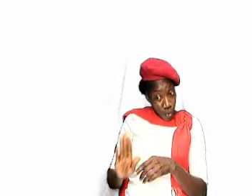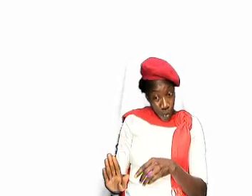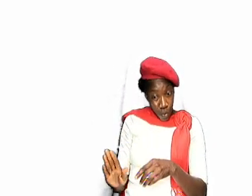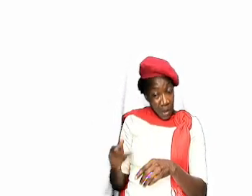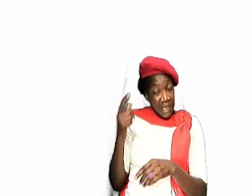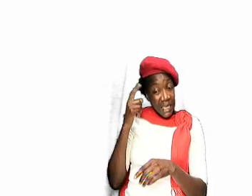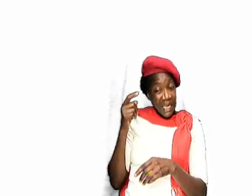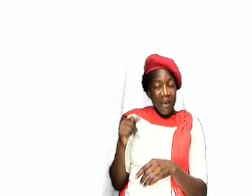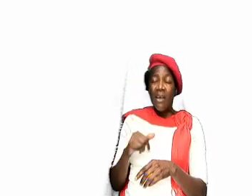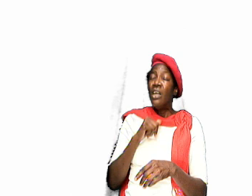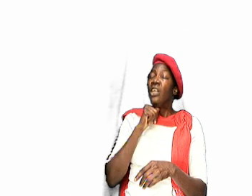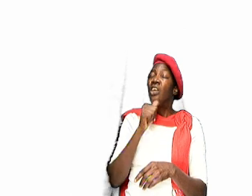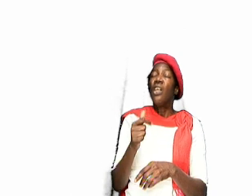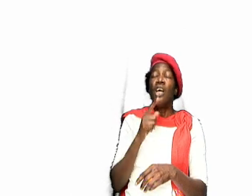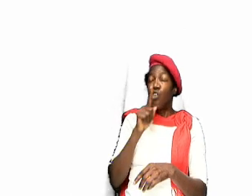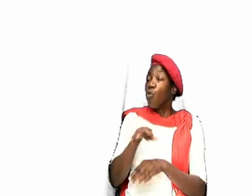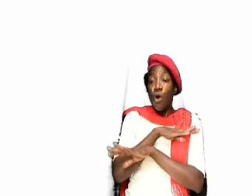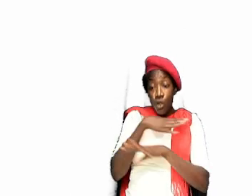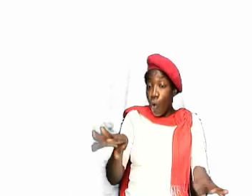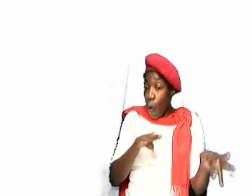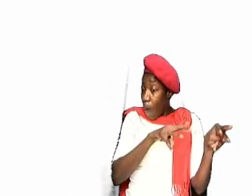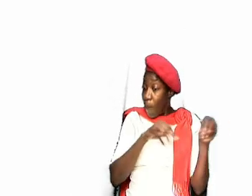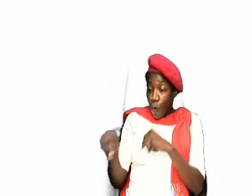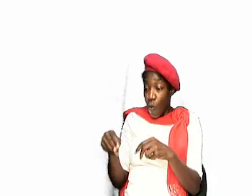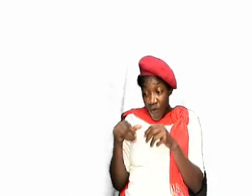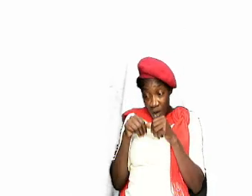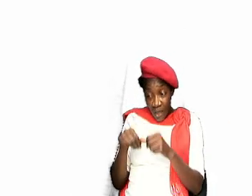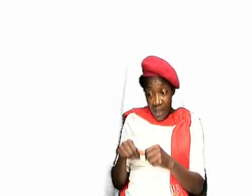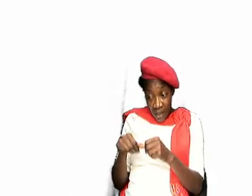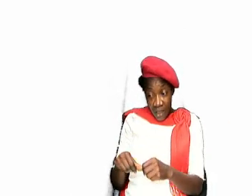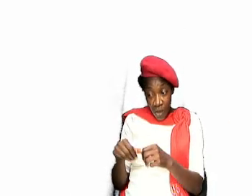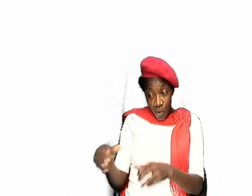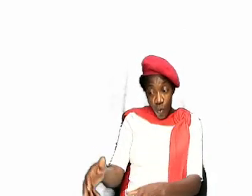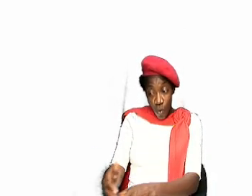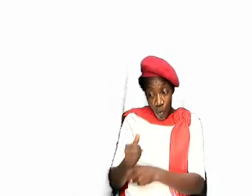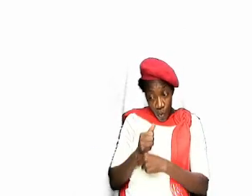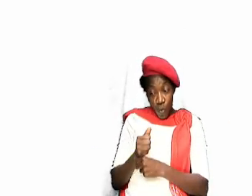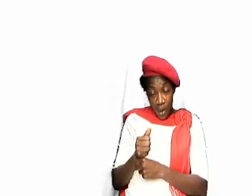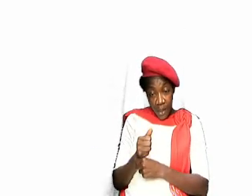not certain, don't move, continue to hold on.